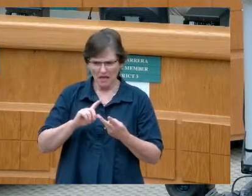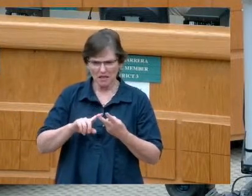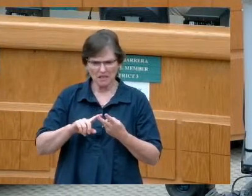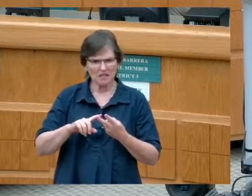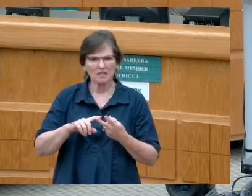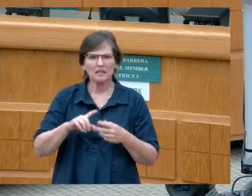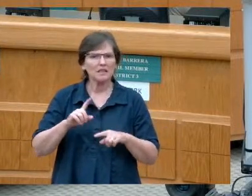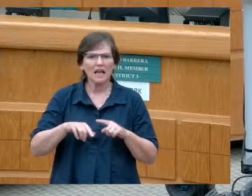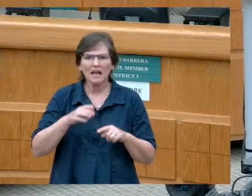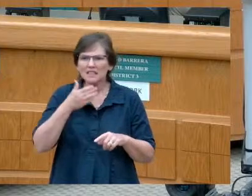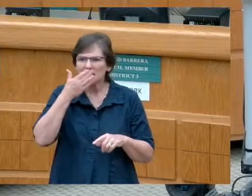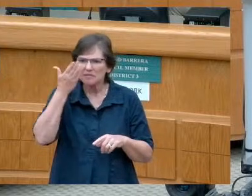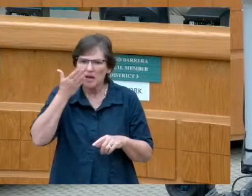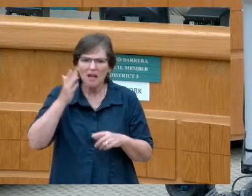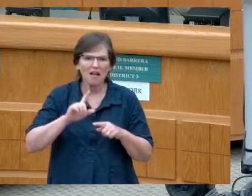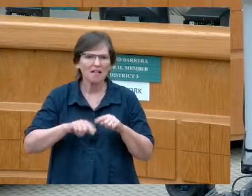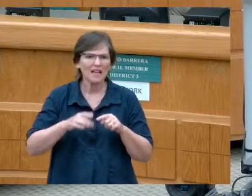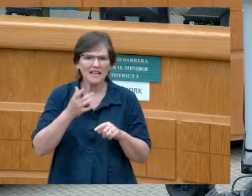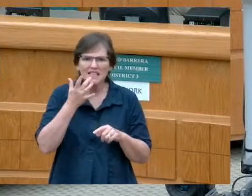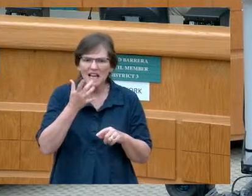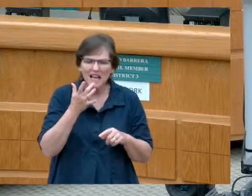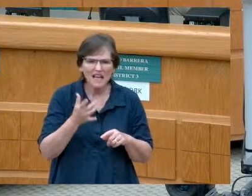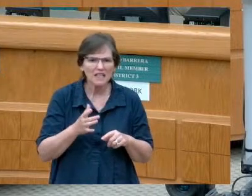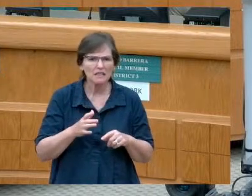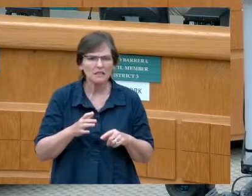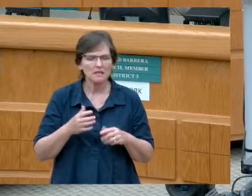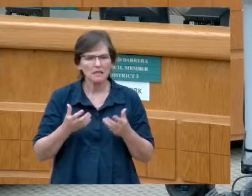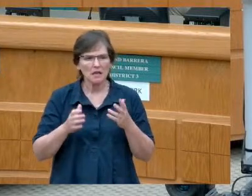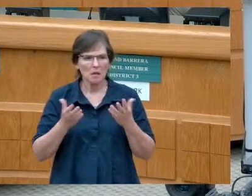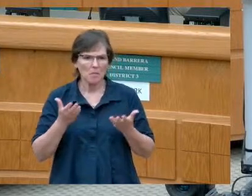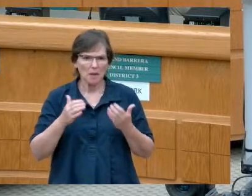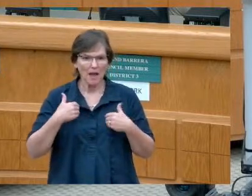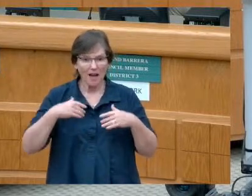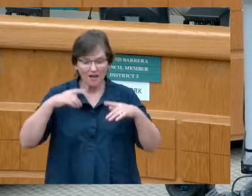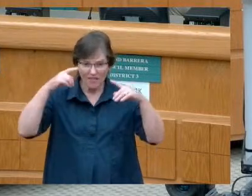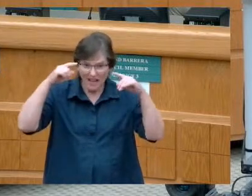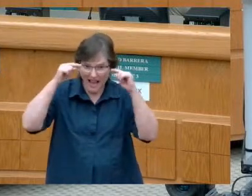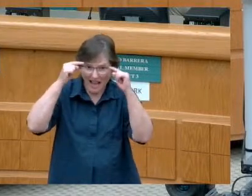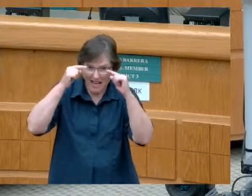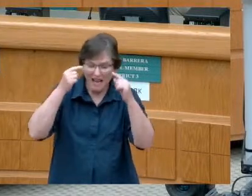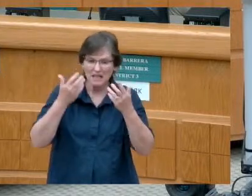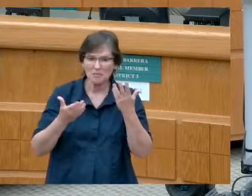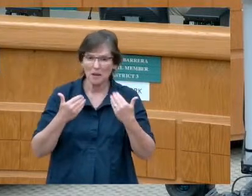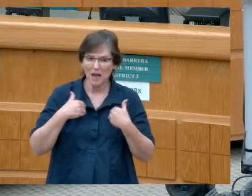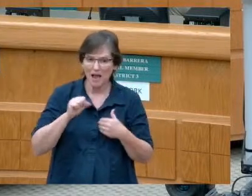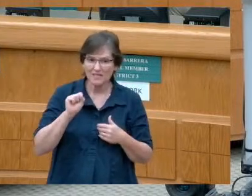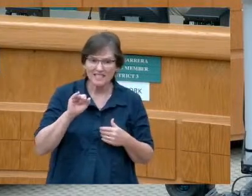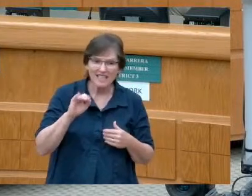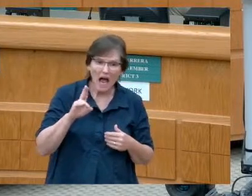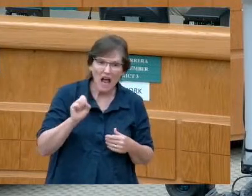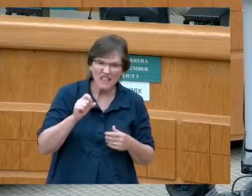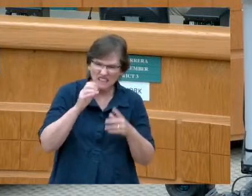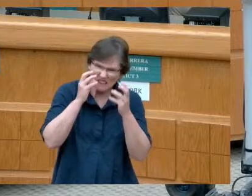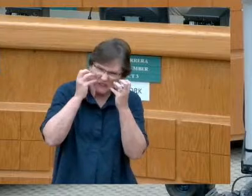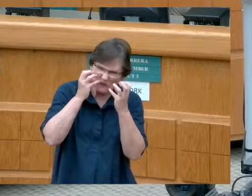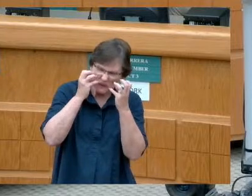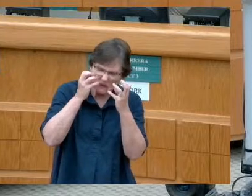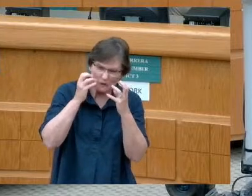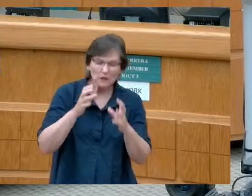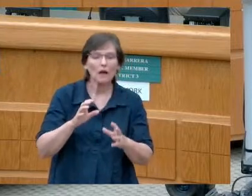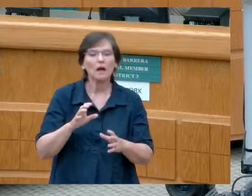smell, headaches, or you feel like you might have a sinus infection, start checking your pulse ox. You want the readings to be